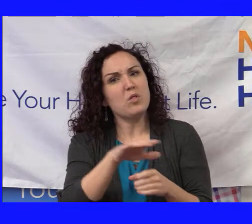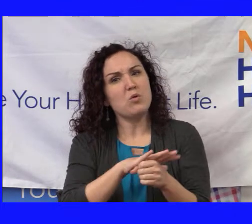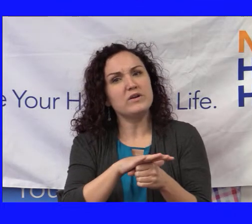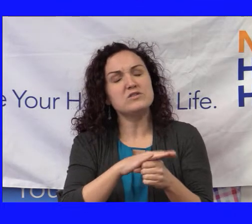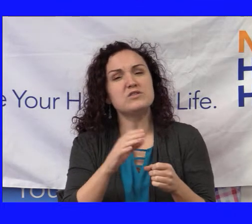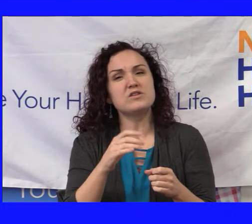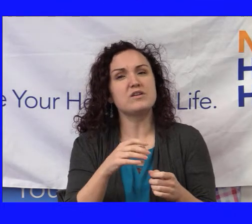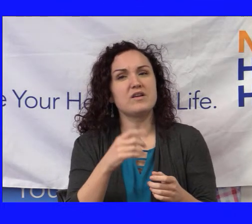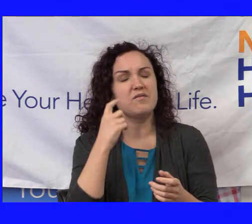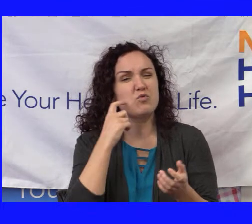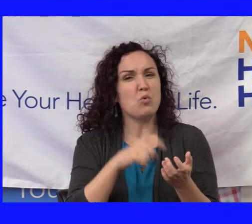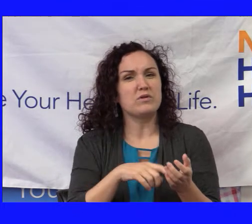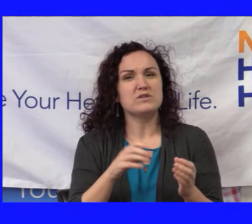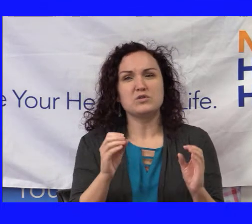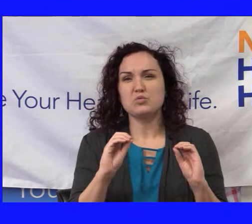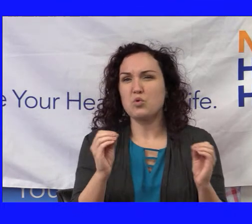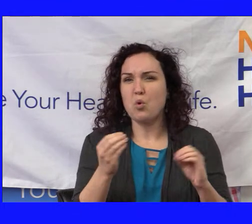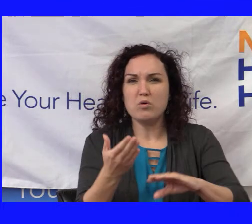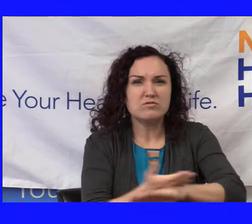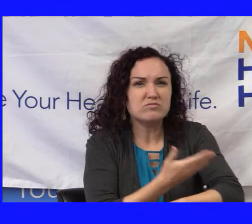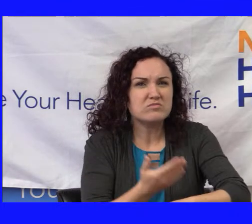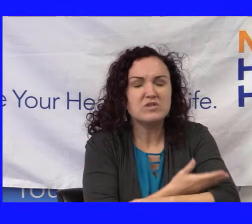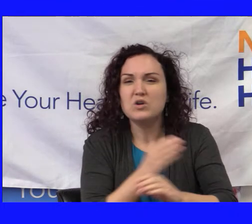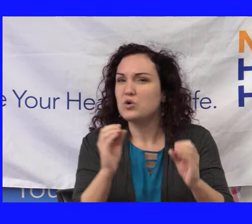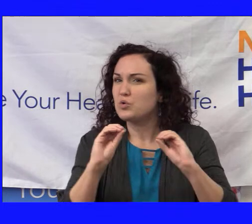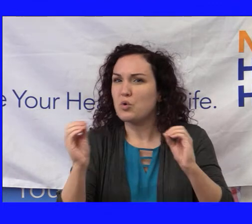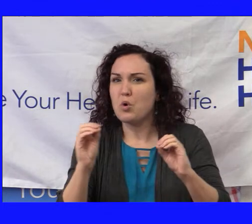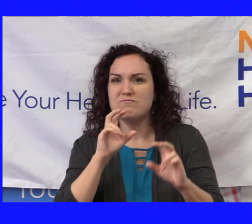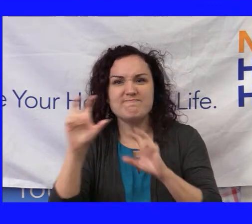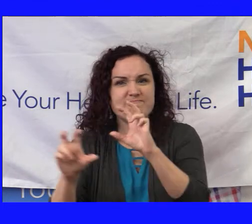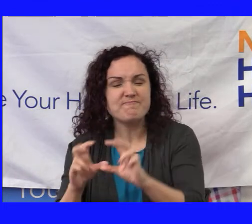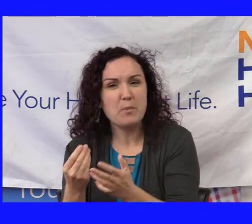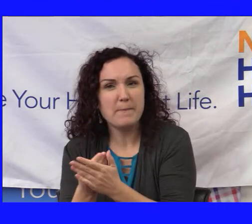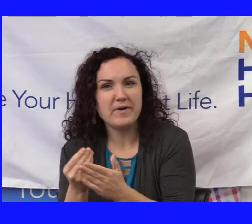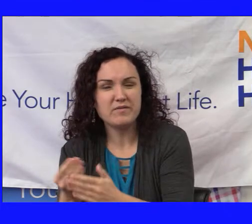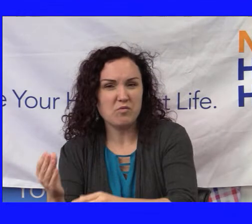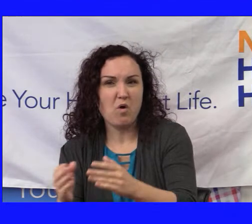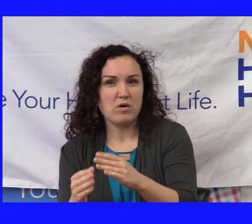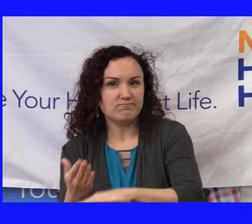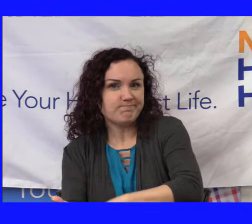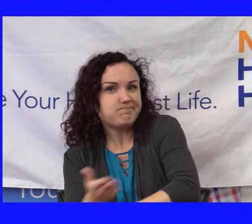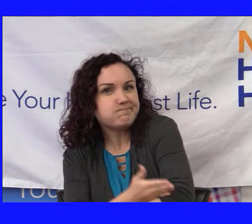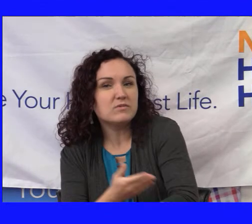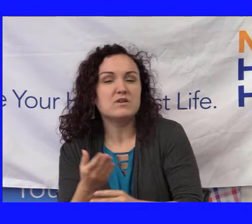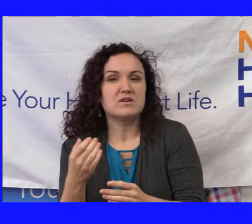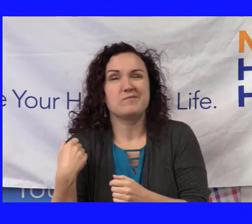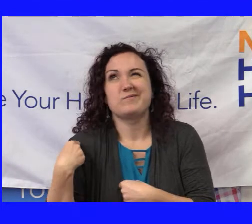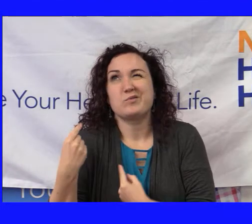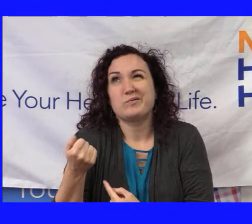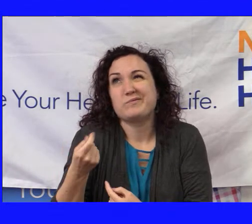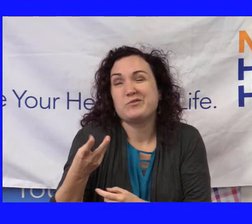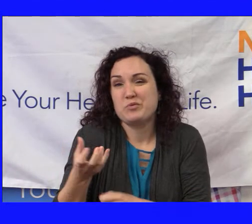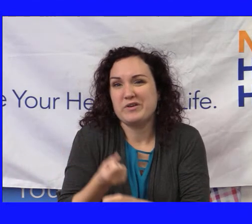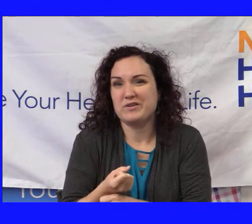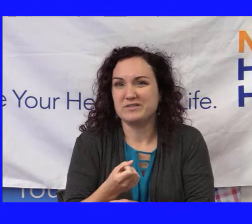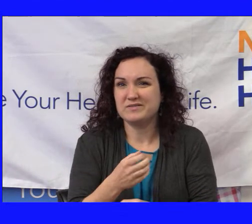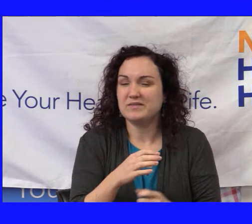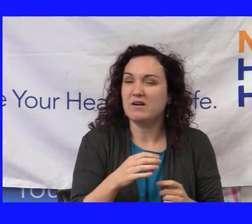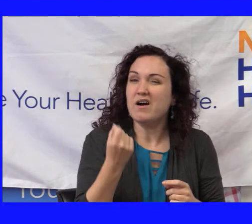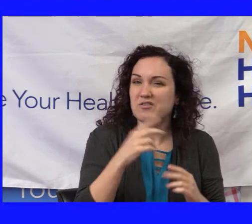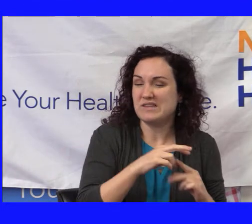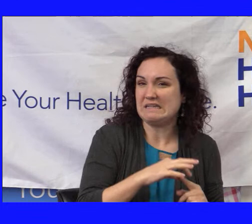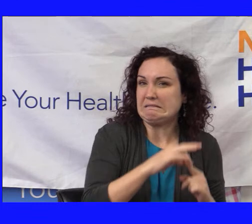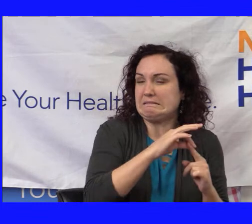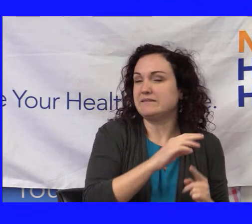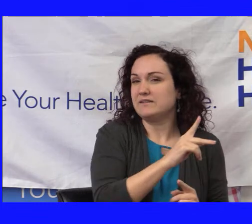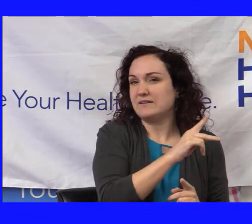no renovation, no capital improvement in the last 10 years, except for maybe Kings County, which had a new dental